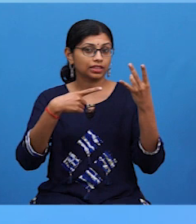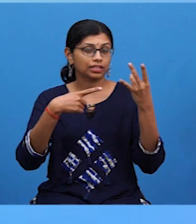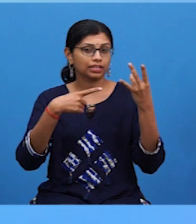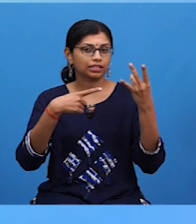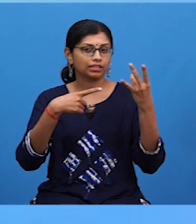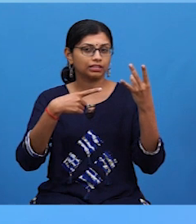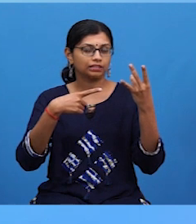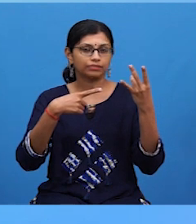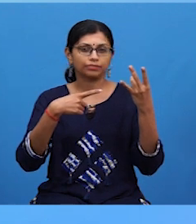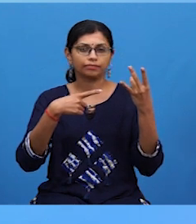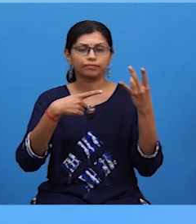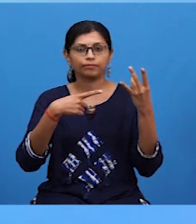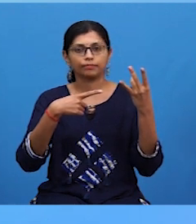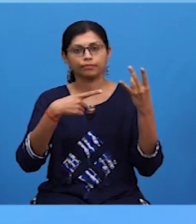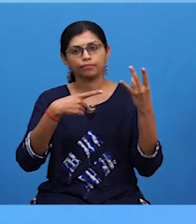17,